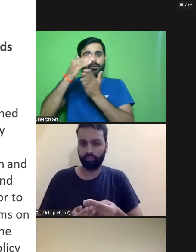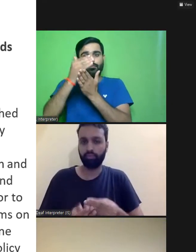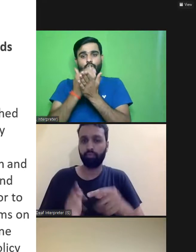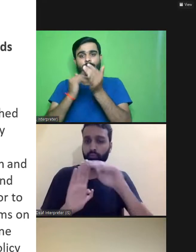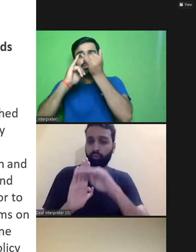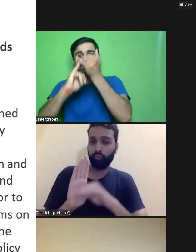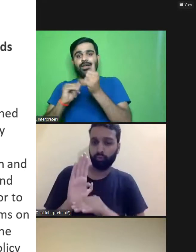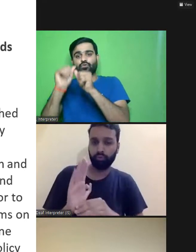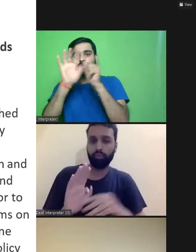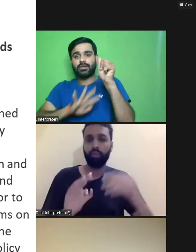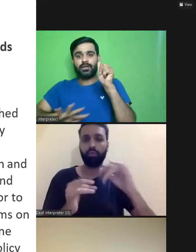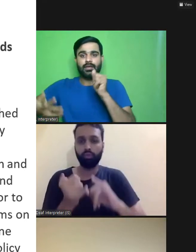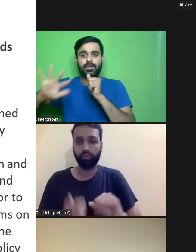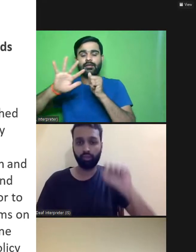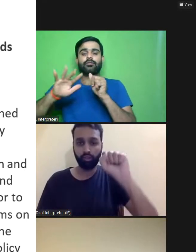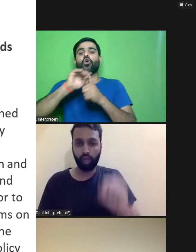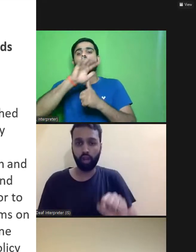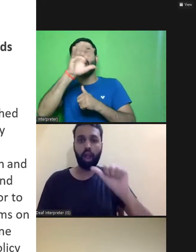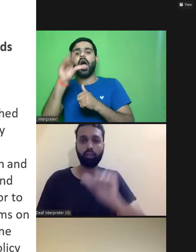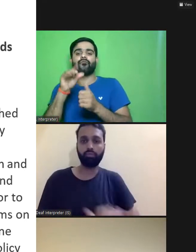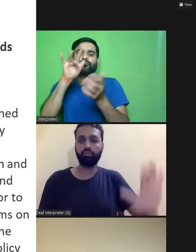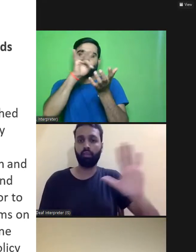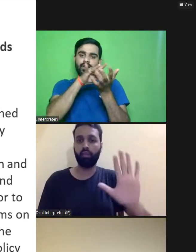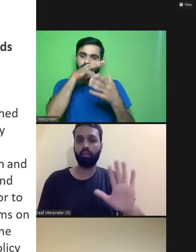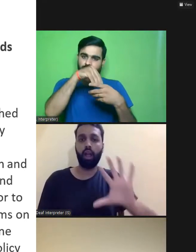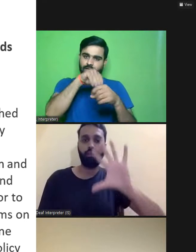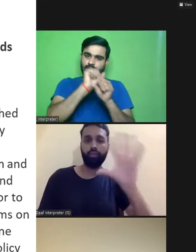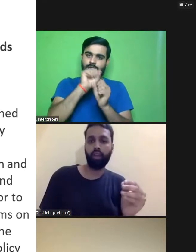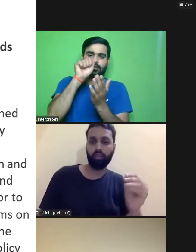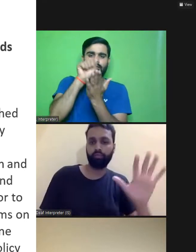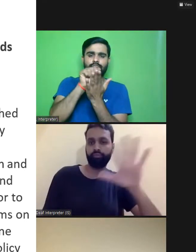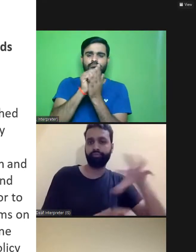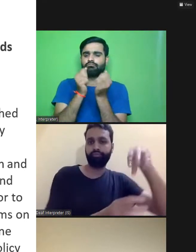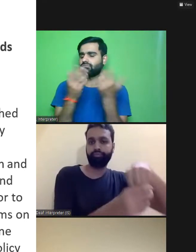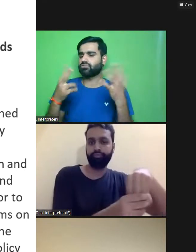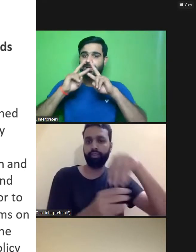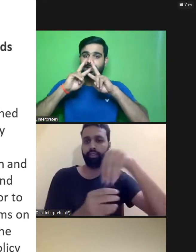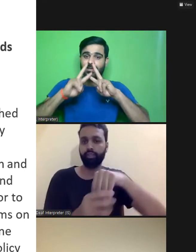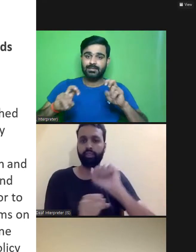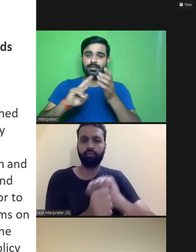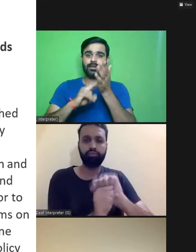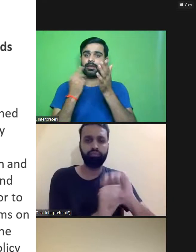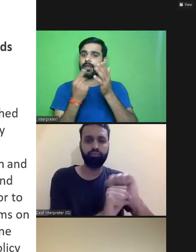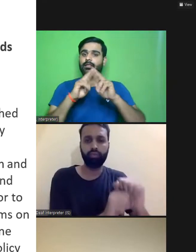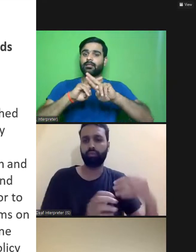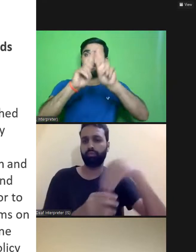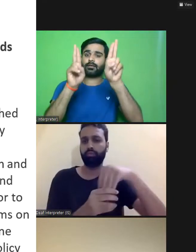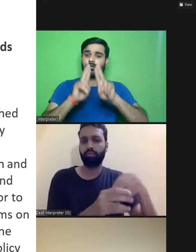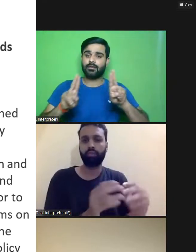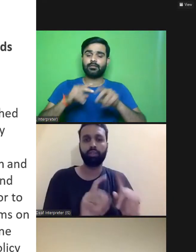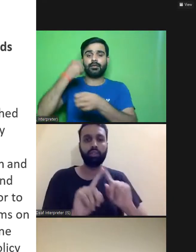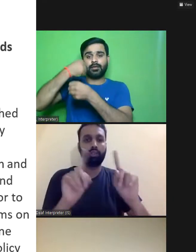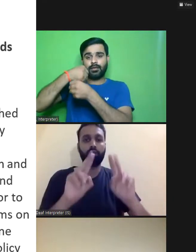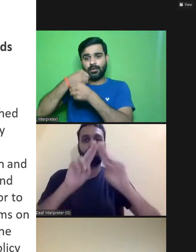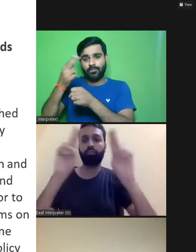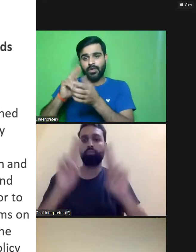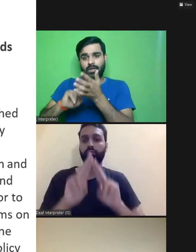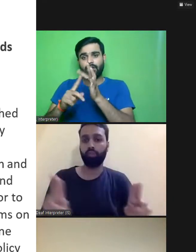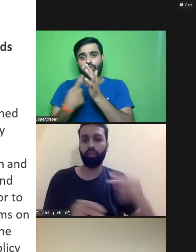and Sub-Saharan Africa. And he has published research on national and international nutrition governance